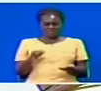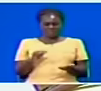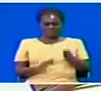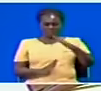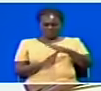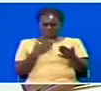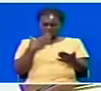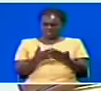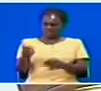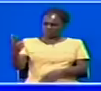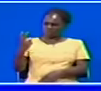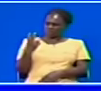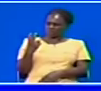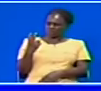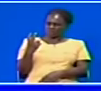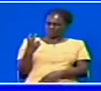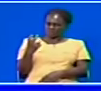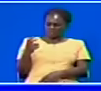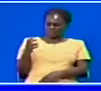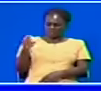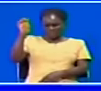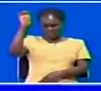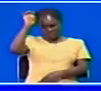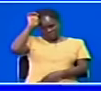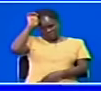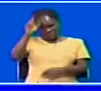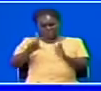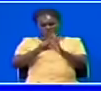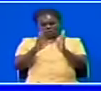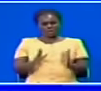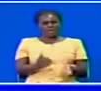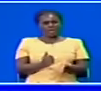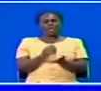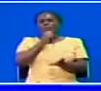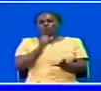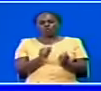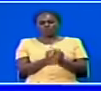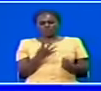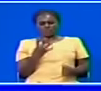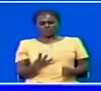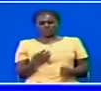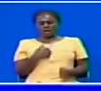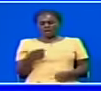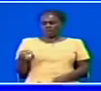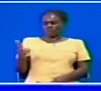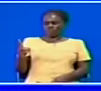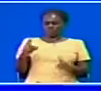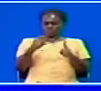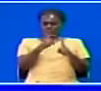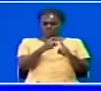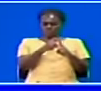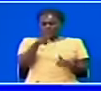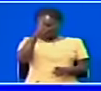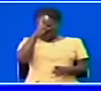that you're watching tonight. Now, an Eldoret-based lawyer has come to the aid of a 15-year-old boy with bullet wounds allegedly inflicted